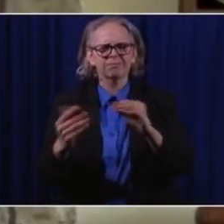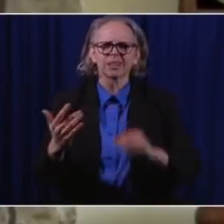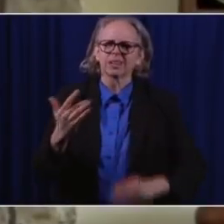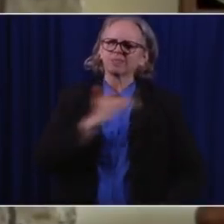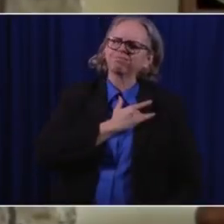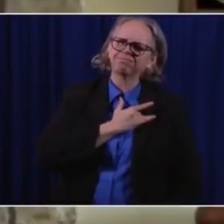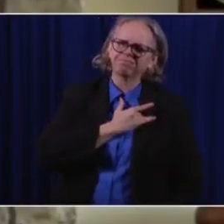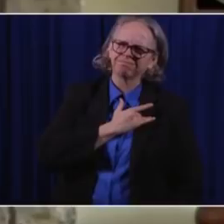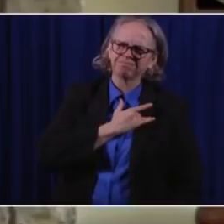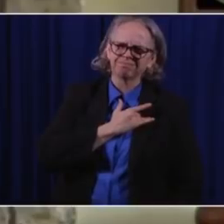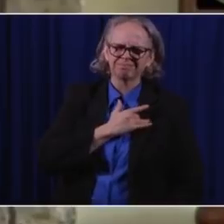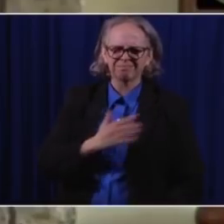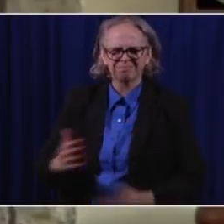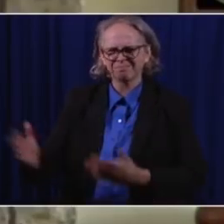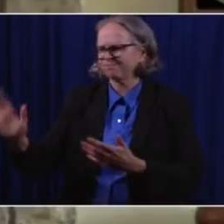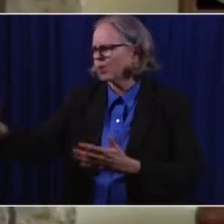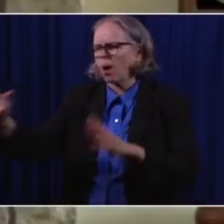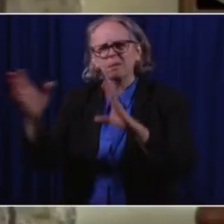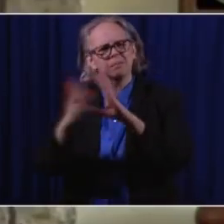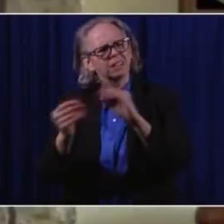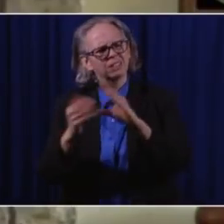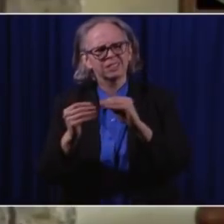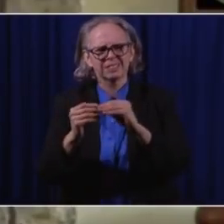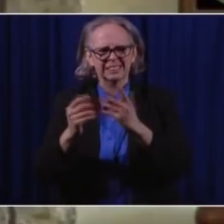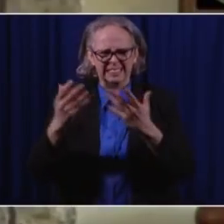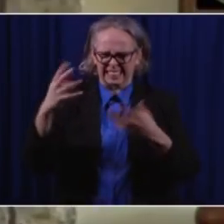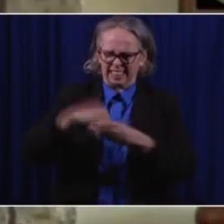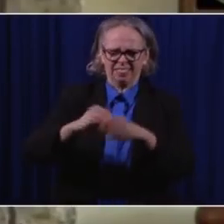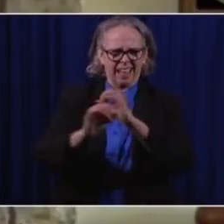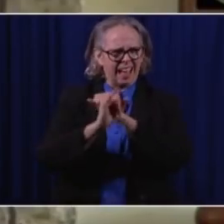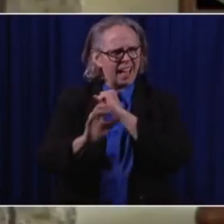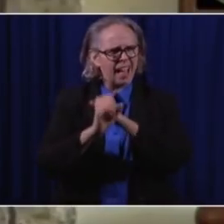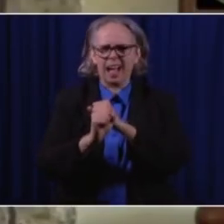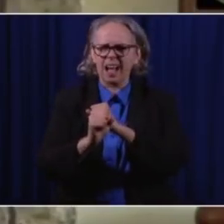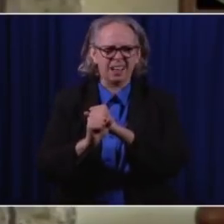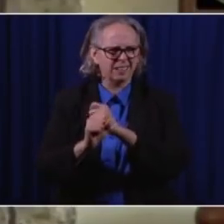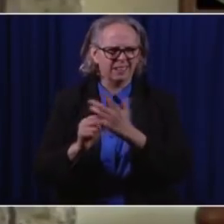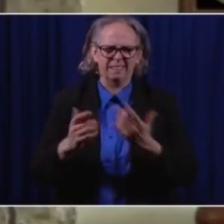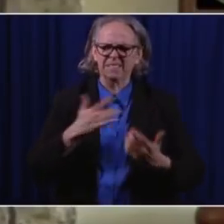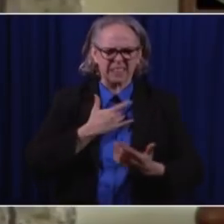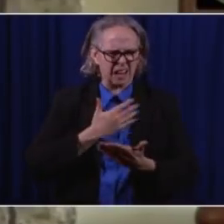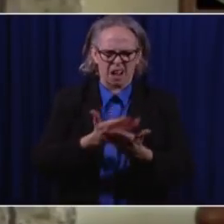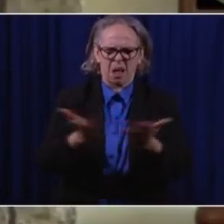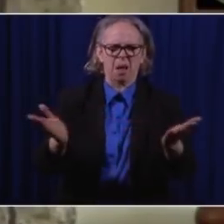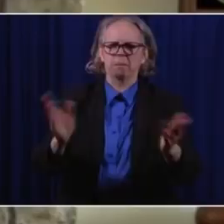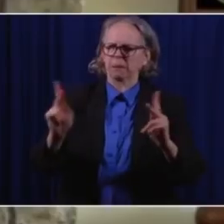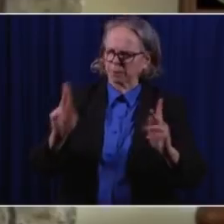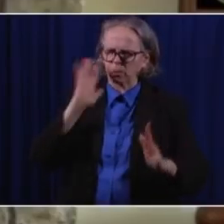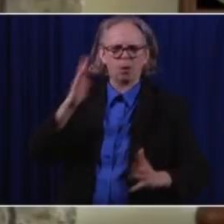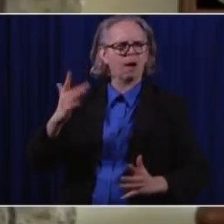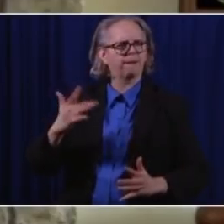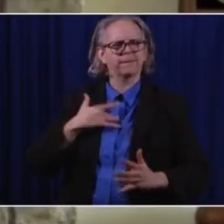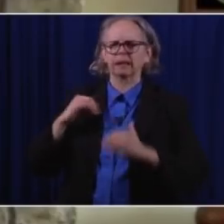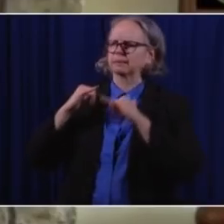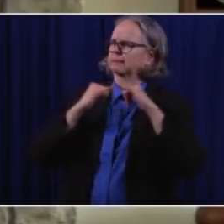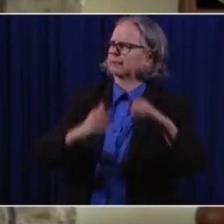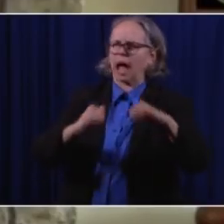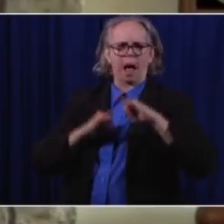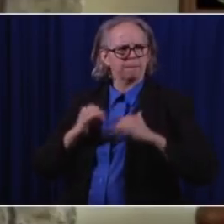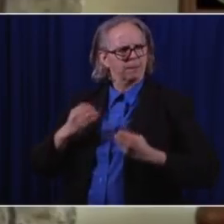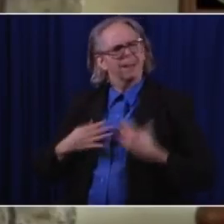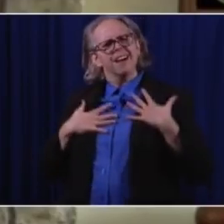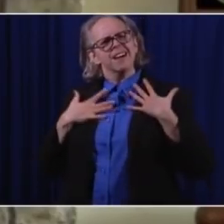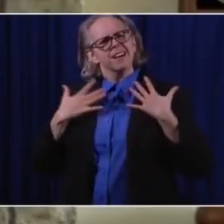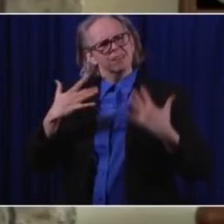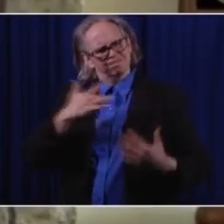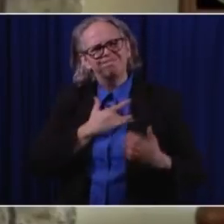The message on the ad, I think, is something that will resonate with all Ohioans, and we appreciate this very